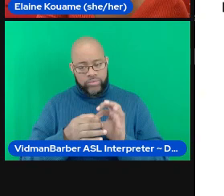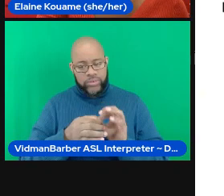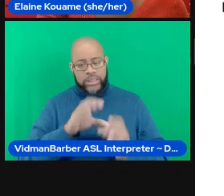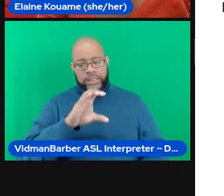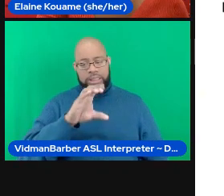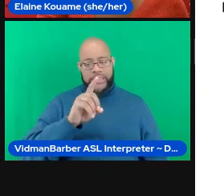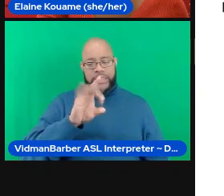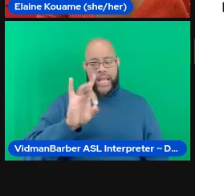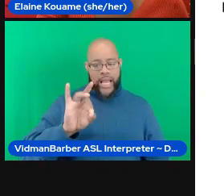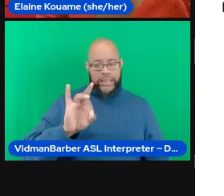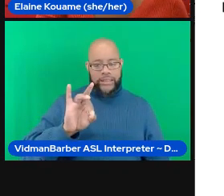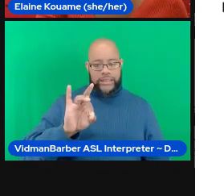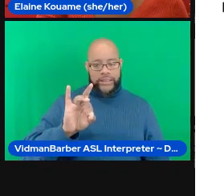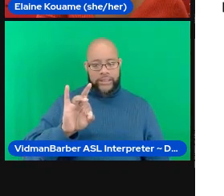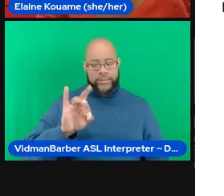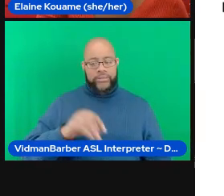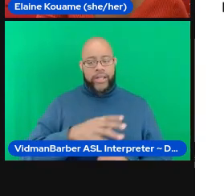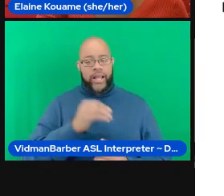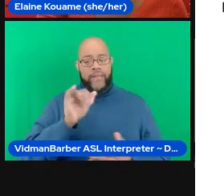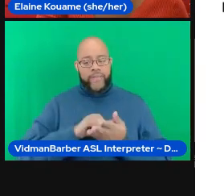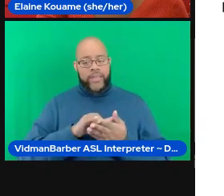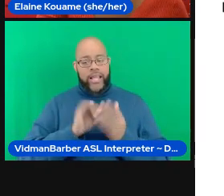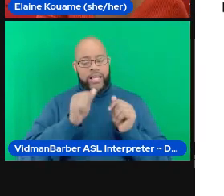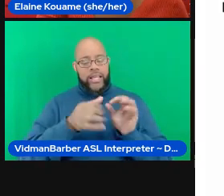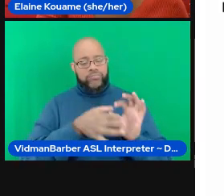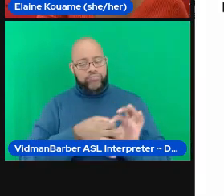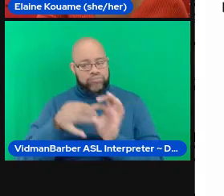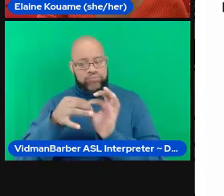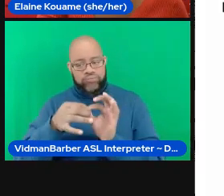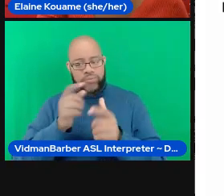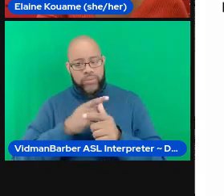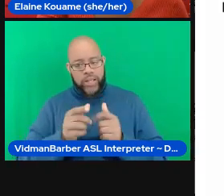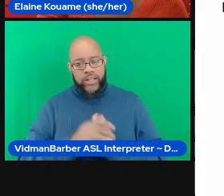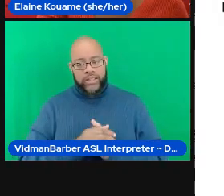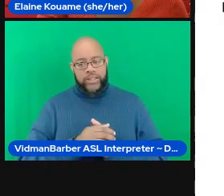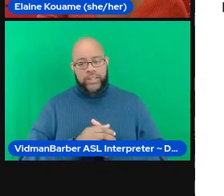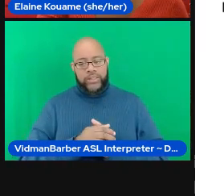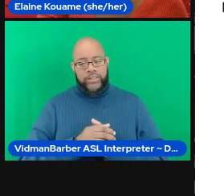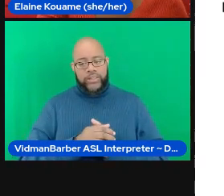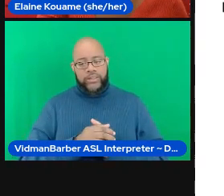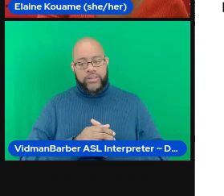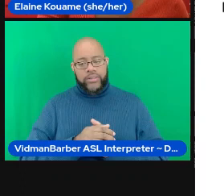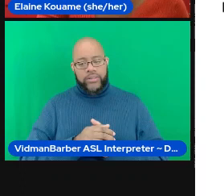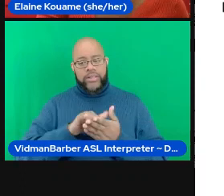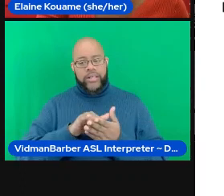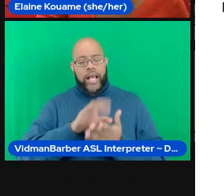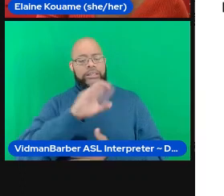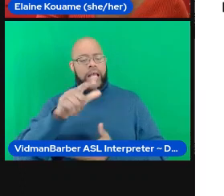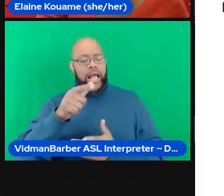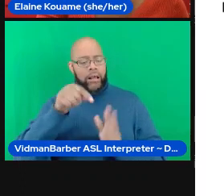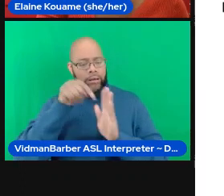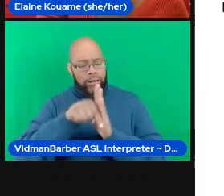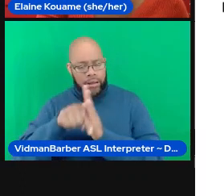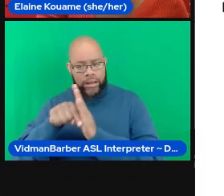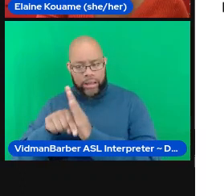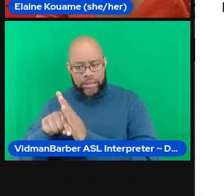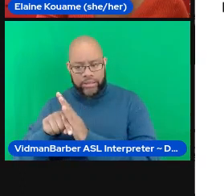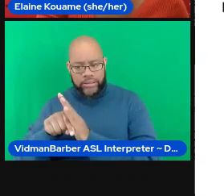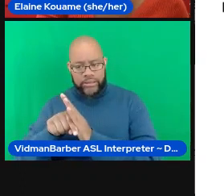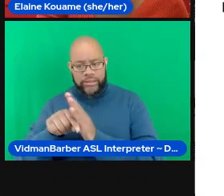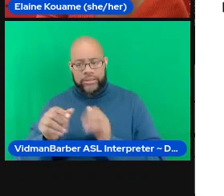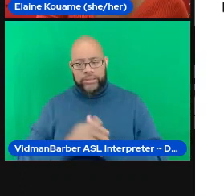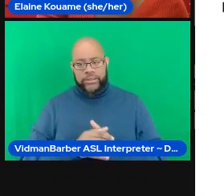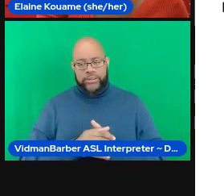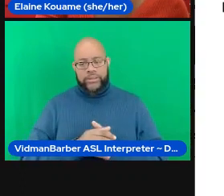CD8 lymphocyte in the gut, and these can go and then induce epithelial cell killing and leading to